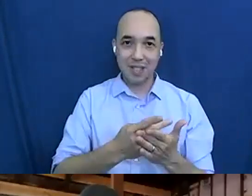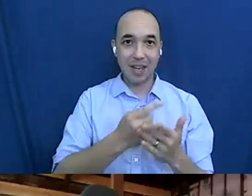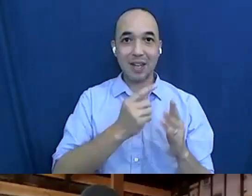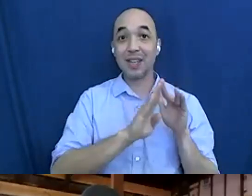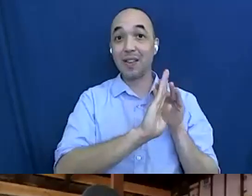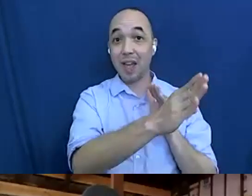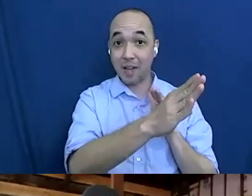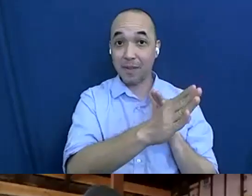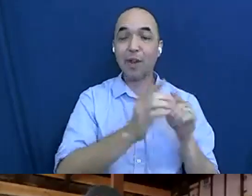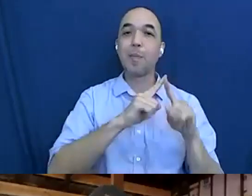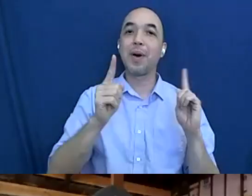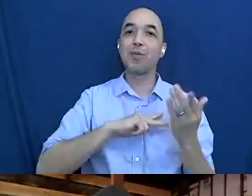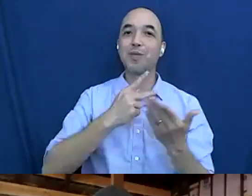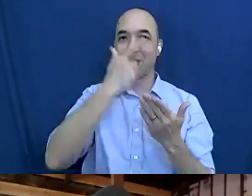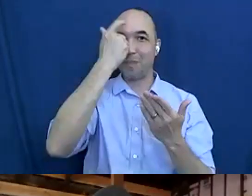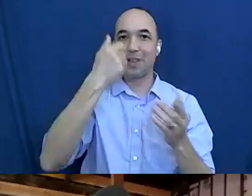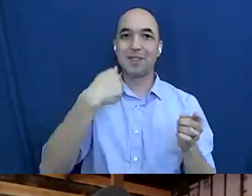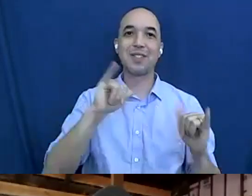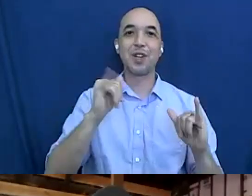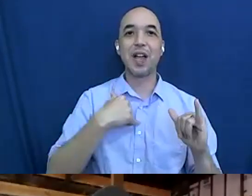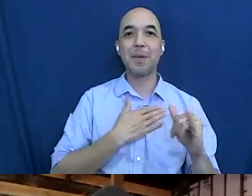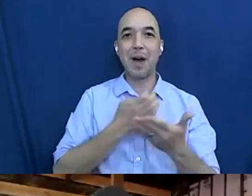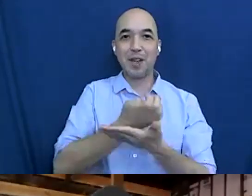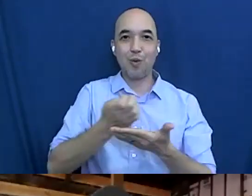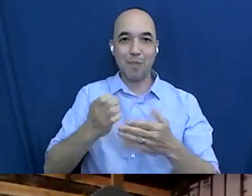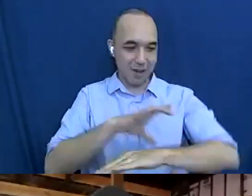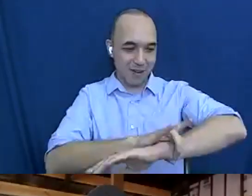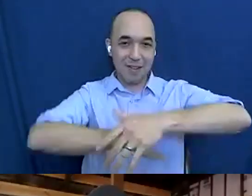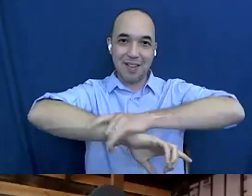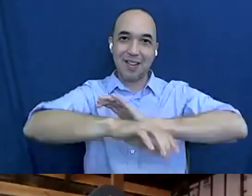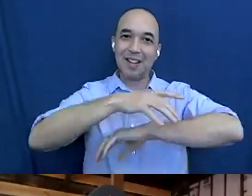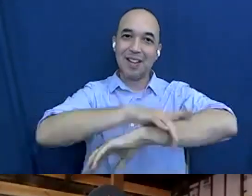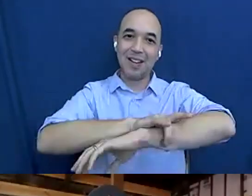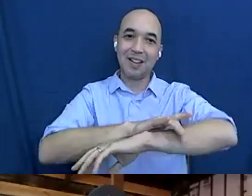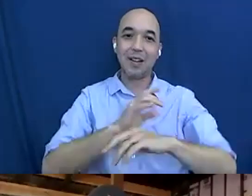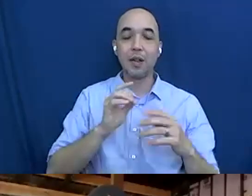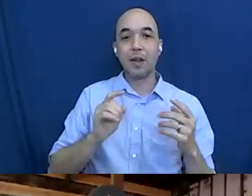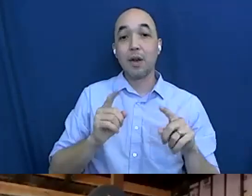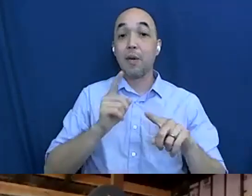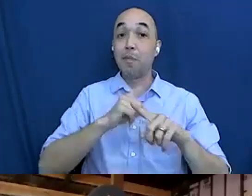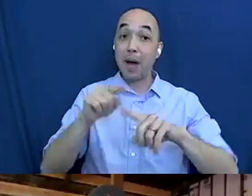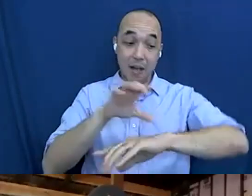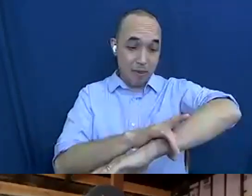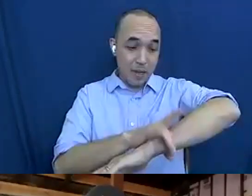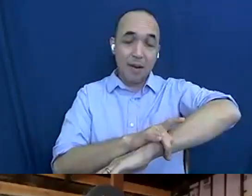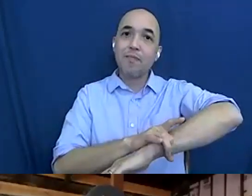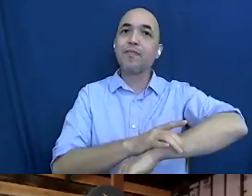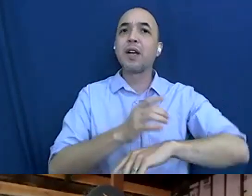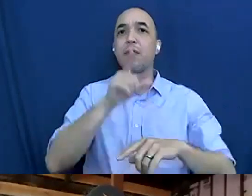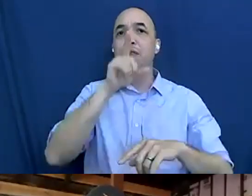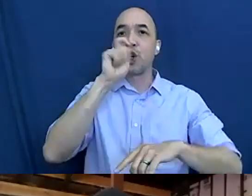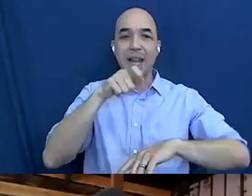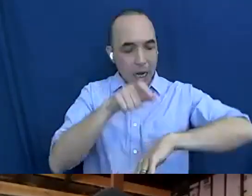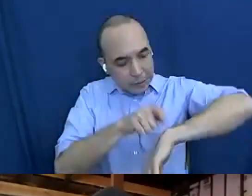of the equipment off of him. But the Jesses anklets that we use are basically, they can pull them off and they'll come off.